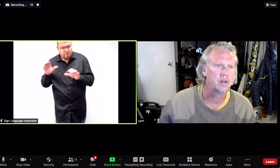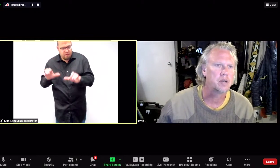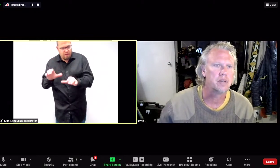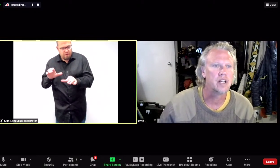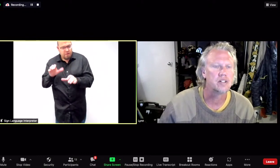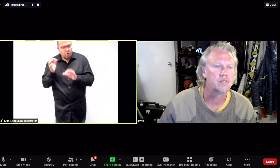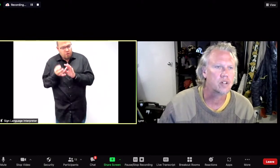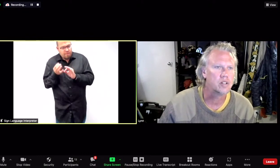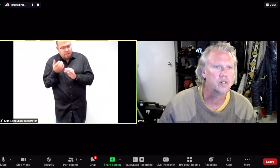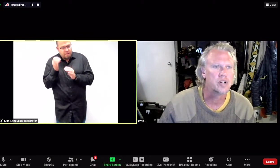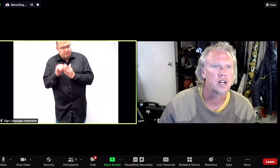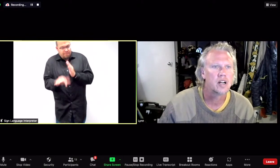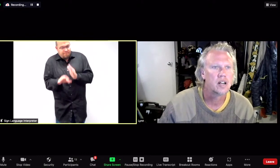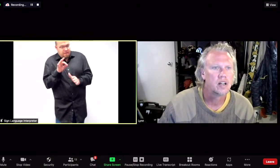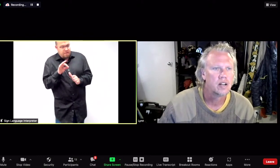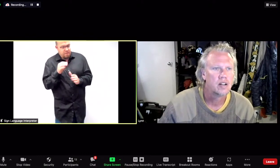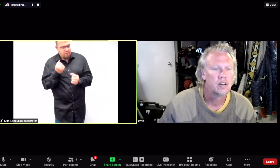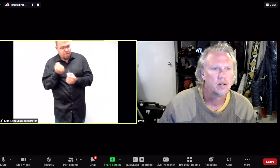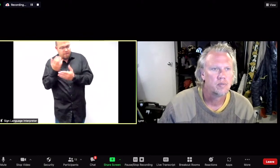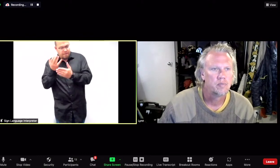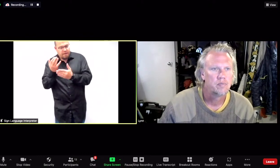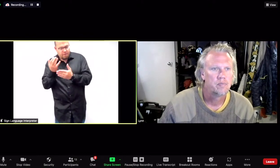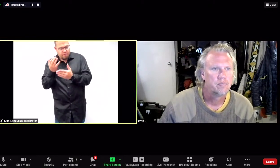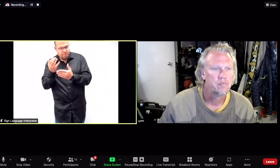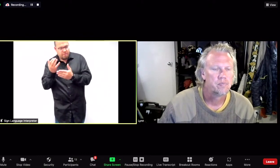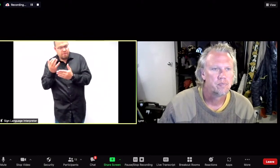findings, and their recommendation for closure.